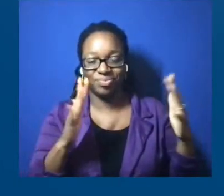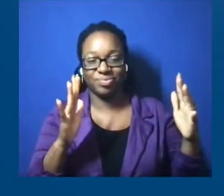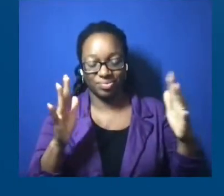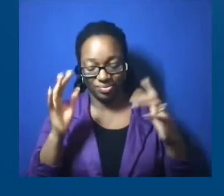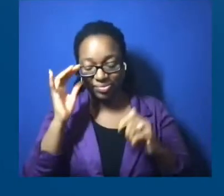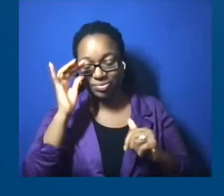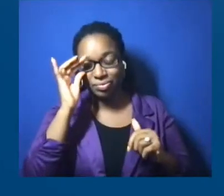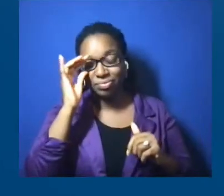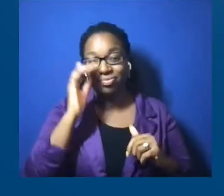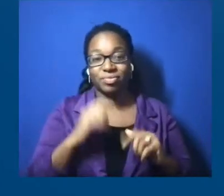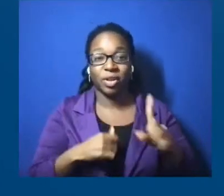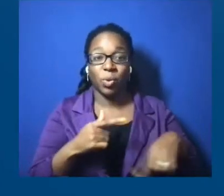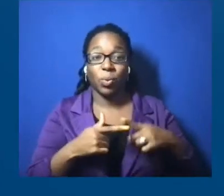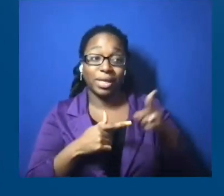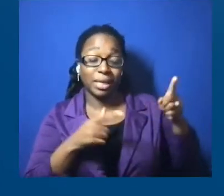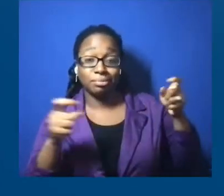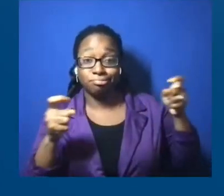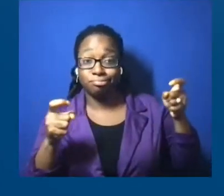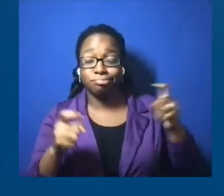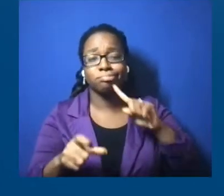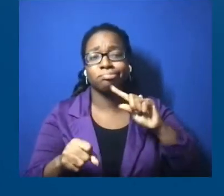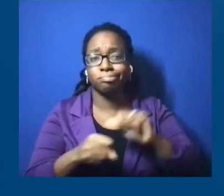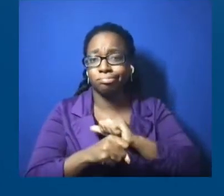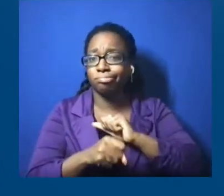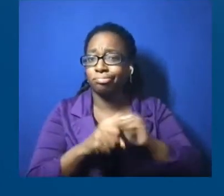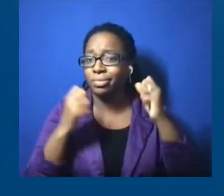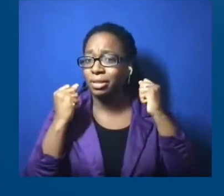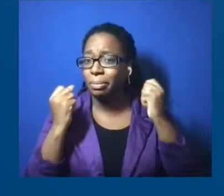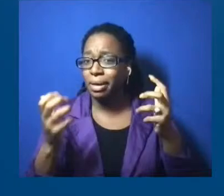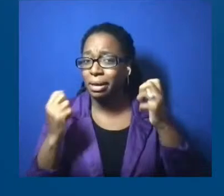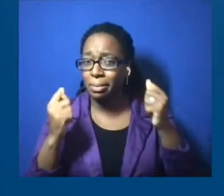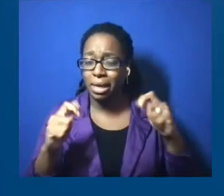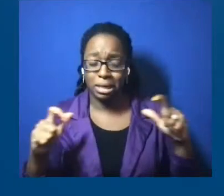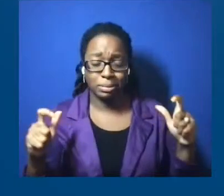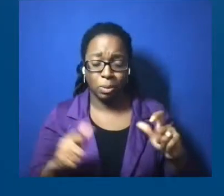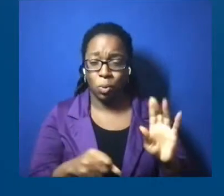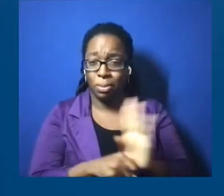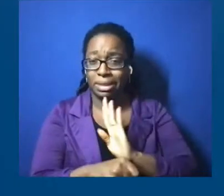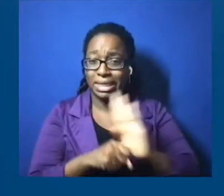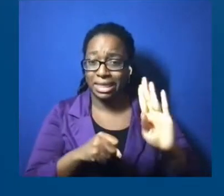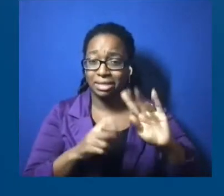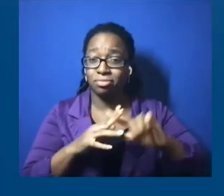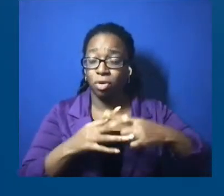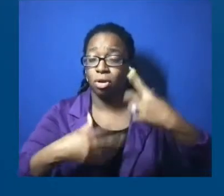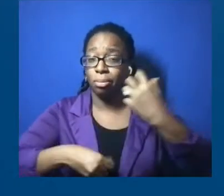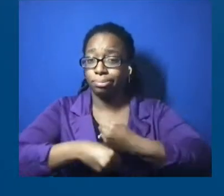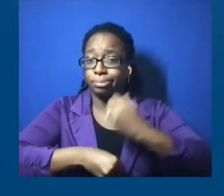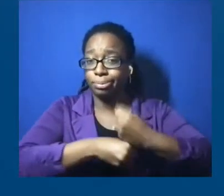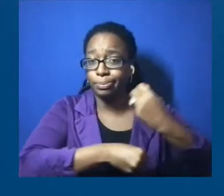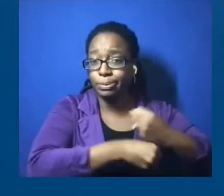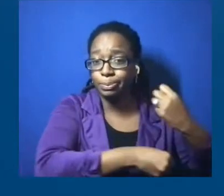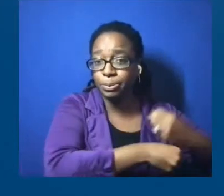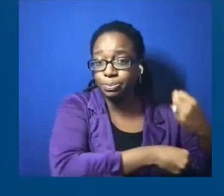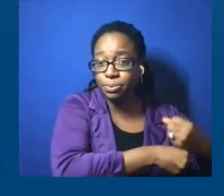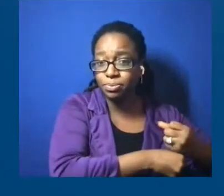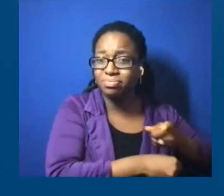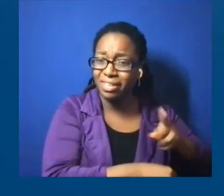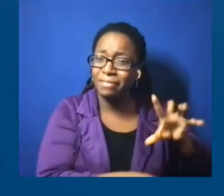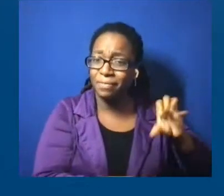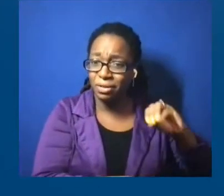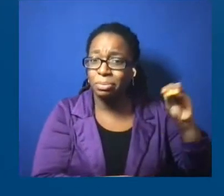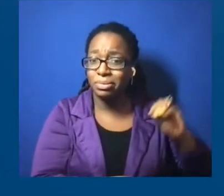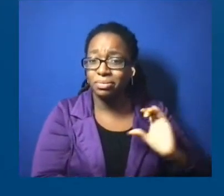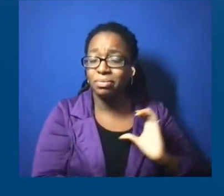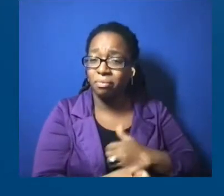On his watch, literally hundreds of thousands of small businesses were closing. They make up 50% of the economy, these small